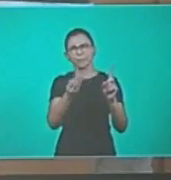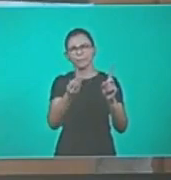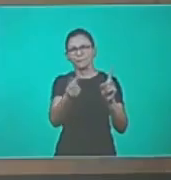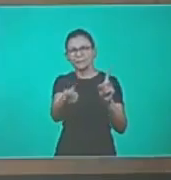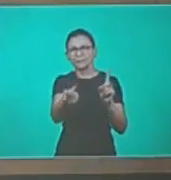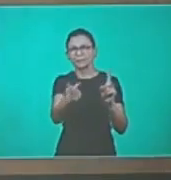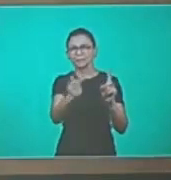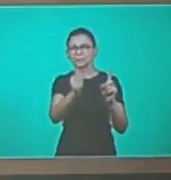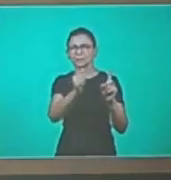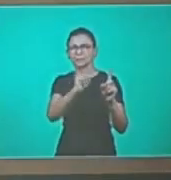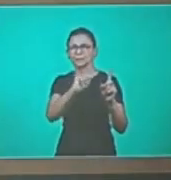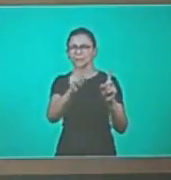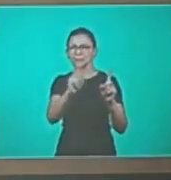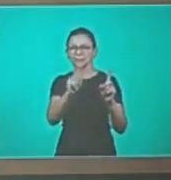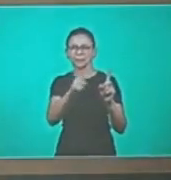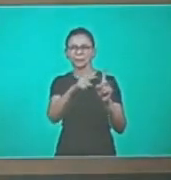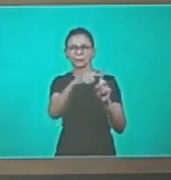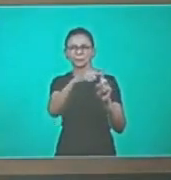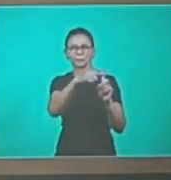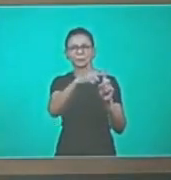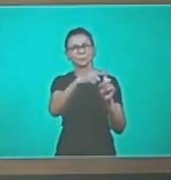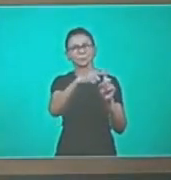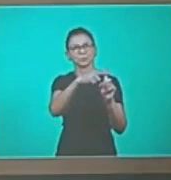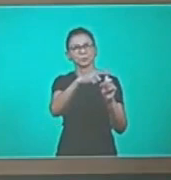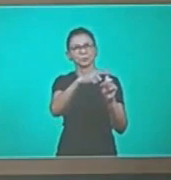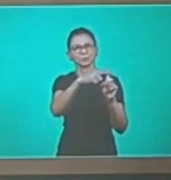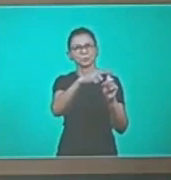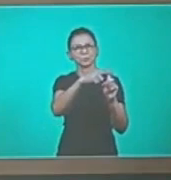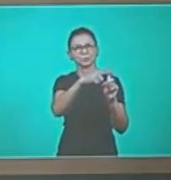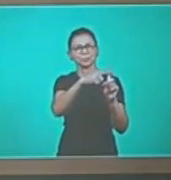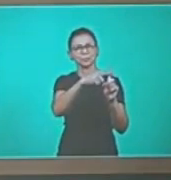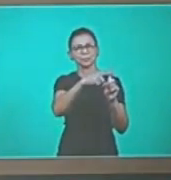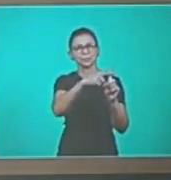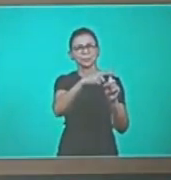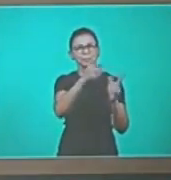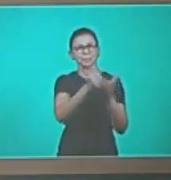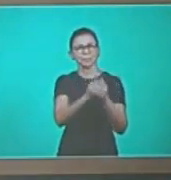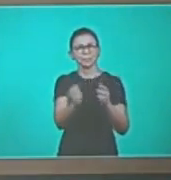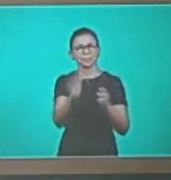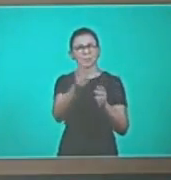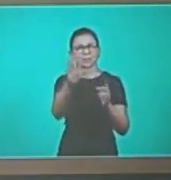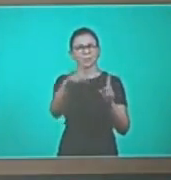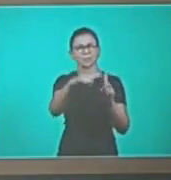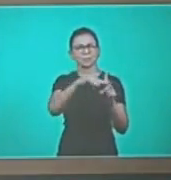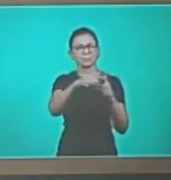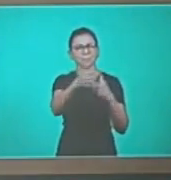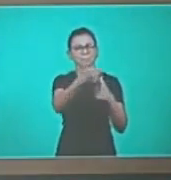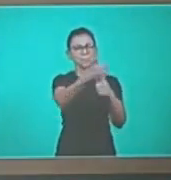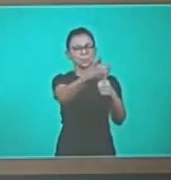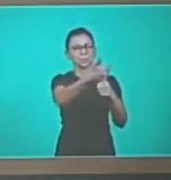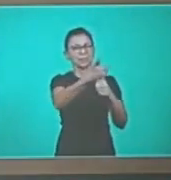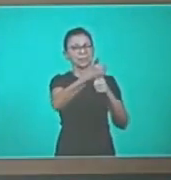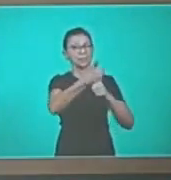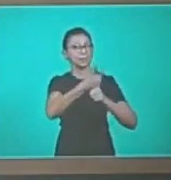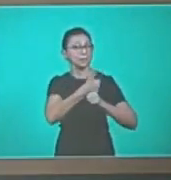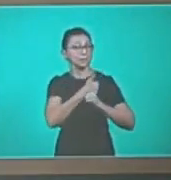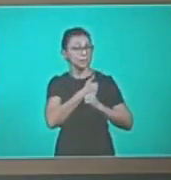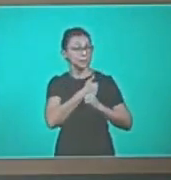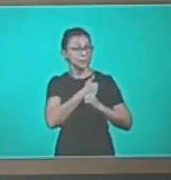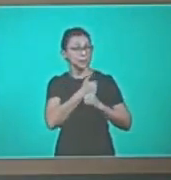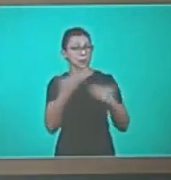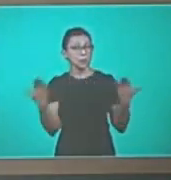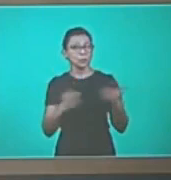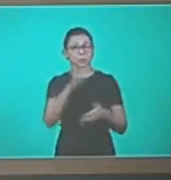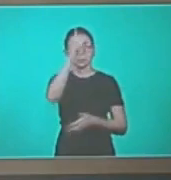from grace. It's undeserved merit. We were called for this vineyard. It's